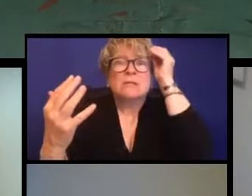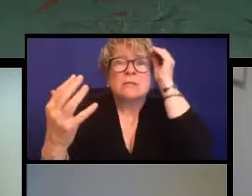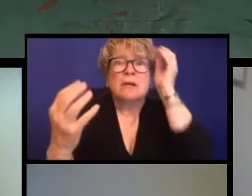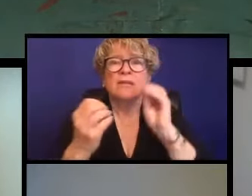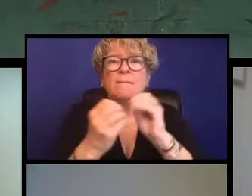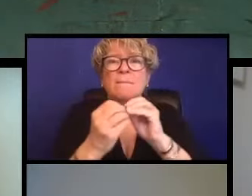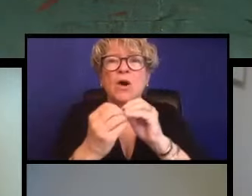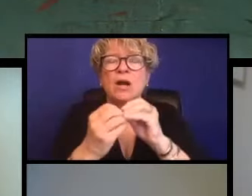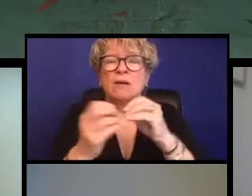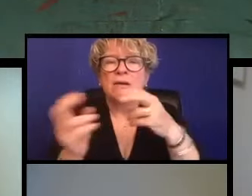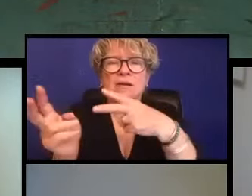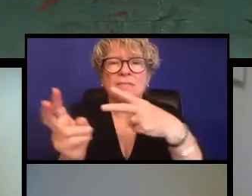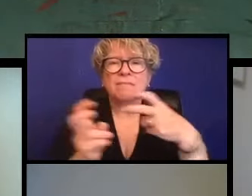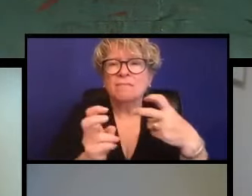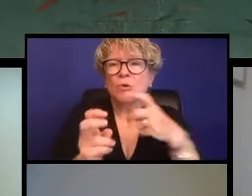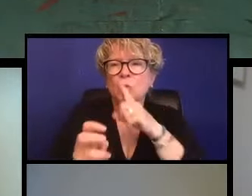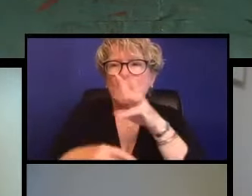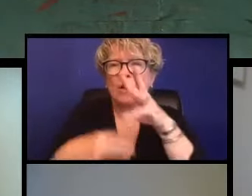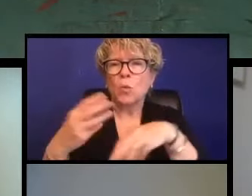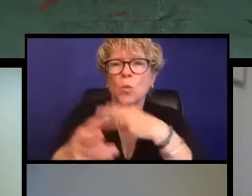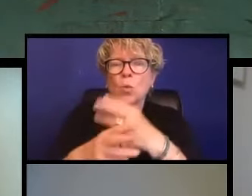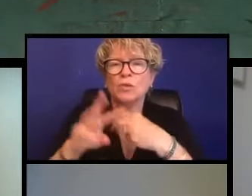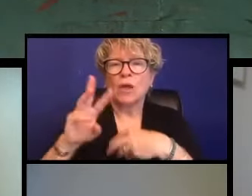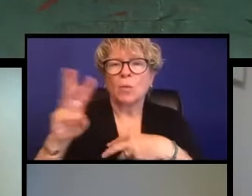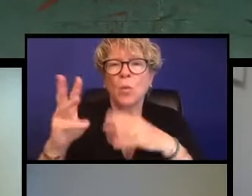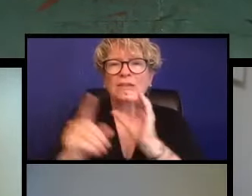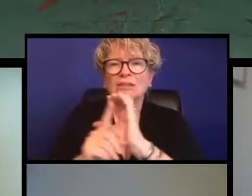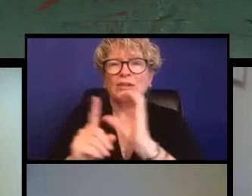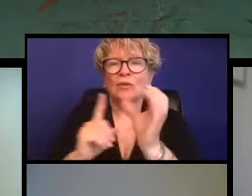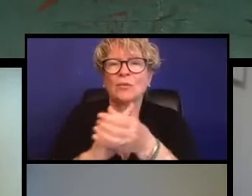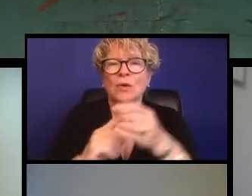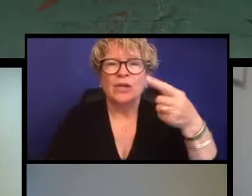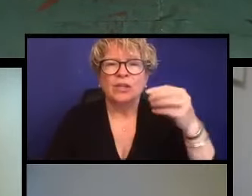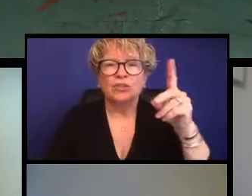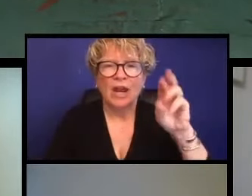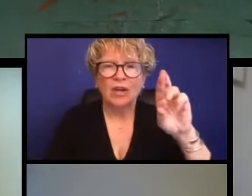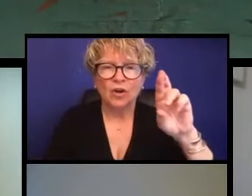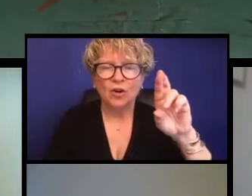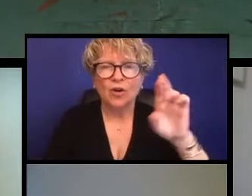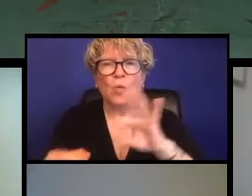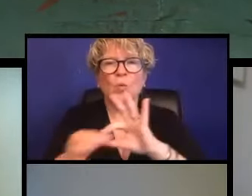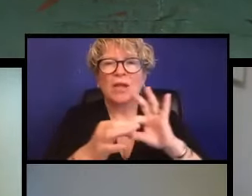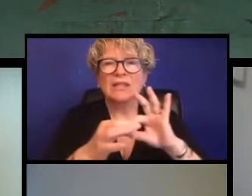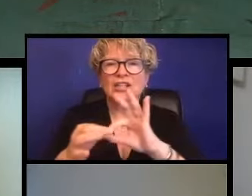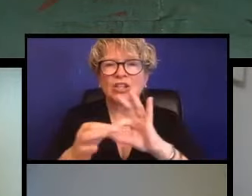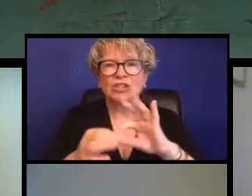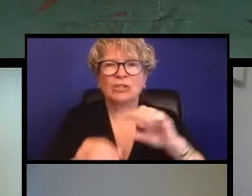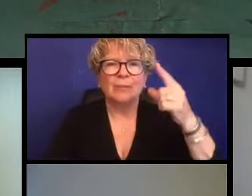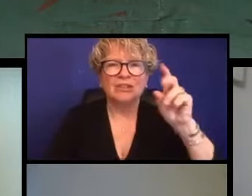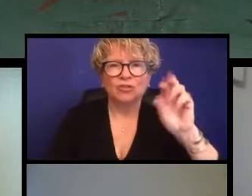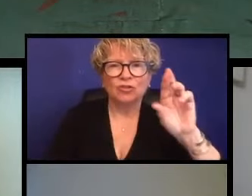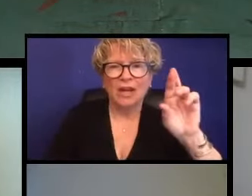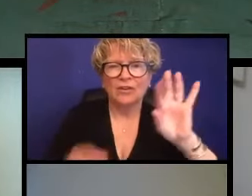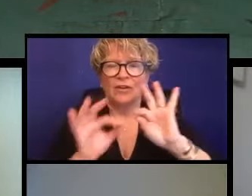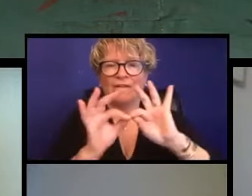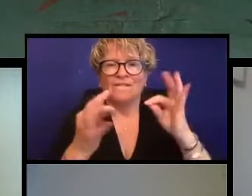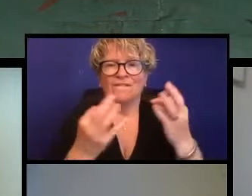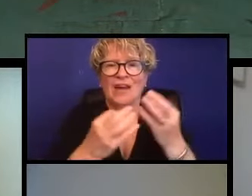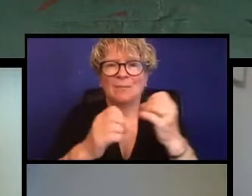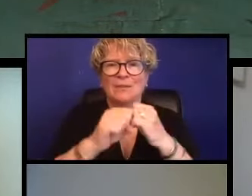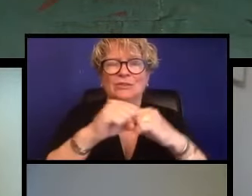real-world Western cultures in their gender relationships and gender family structures. This fantasy world,